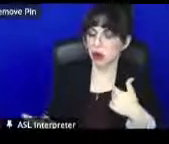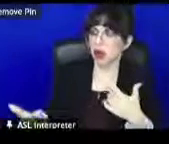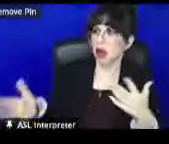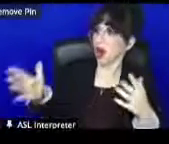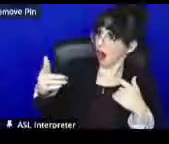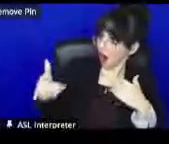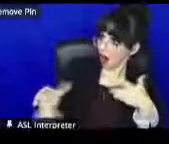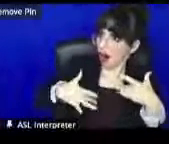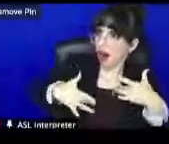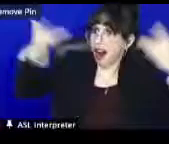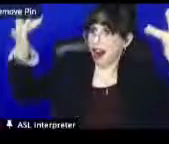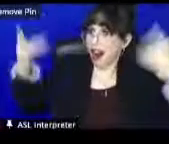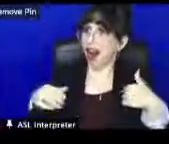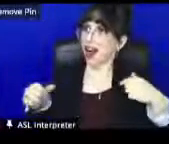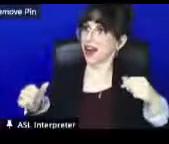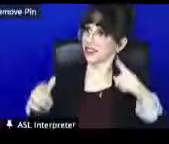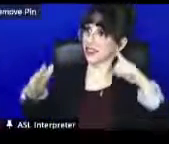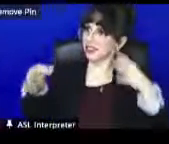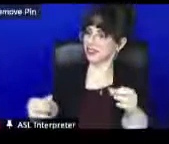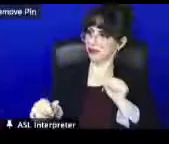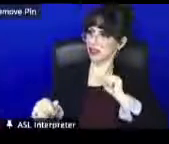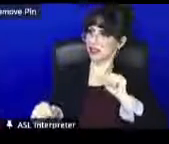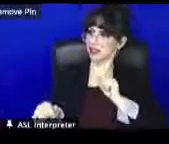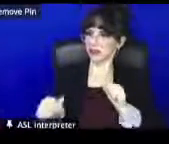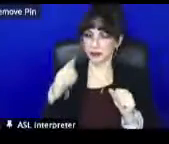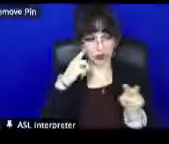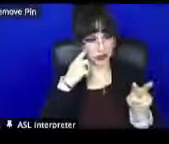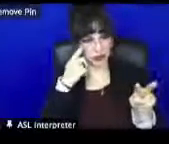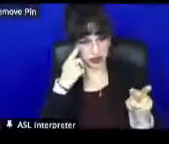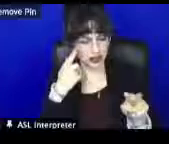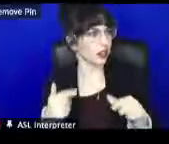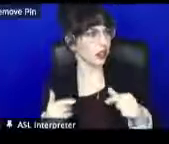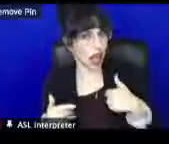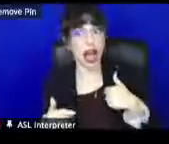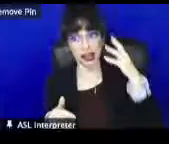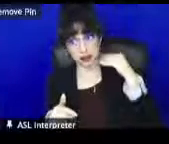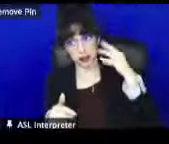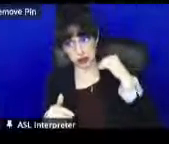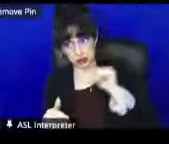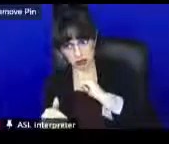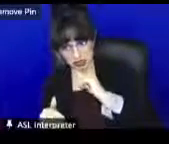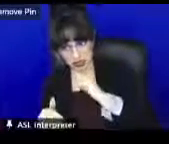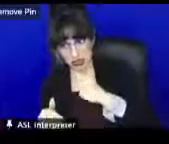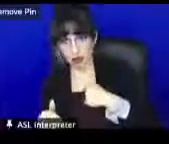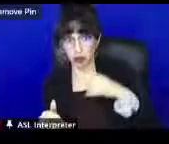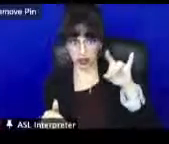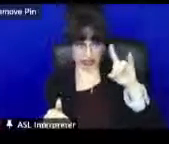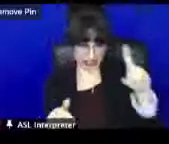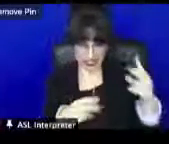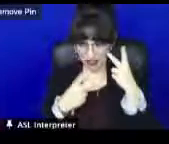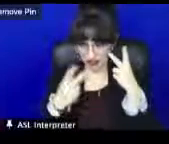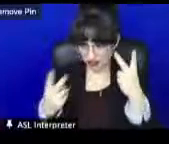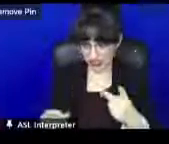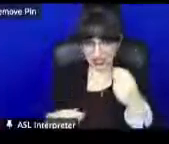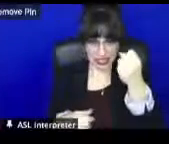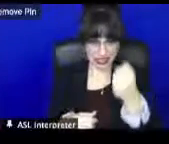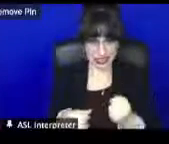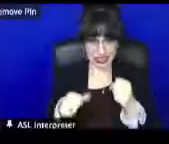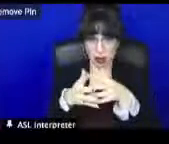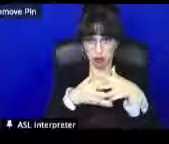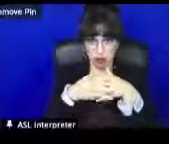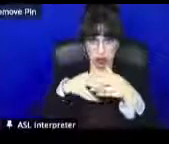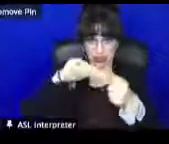to what it was like to live in a military dictatorship, because we would go to visit in South America when my family were